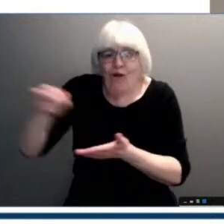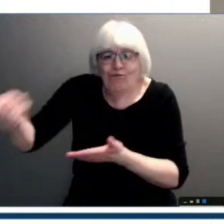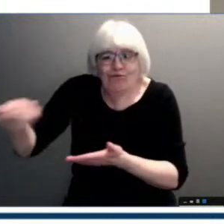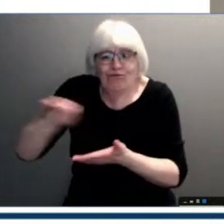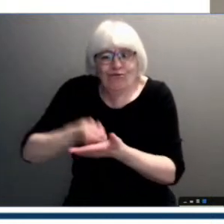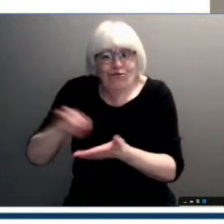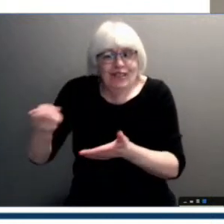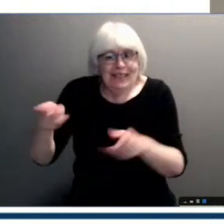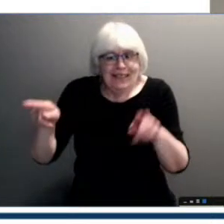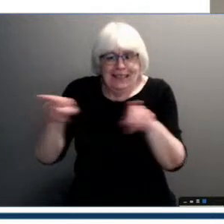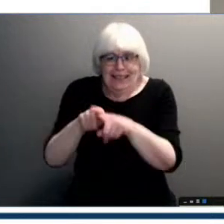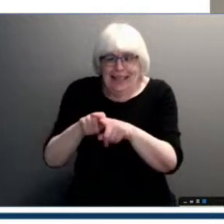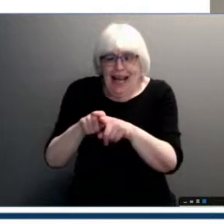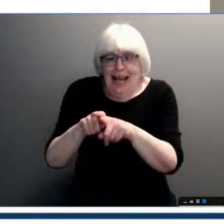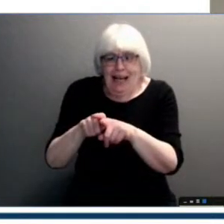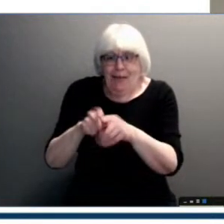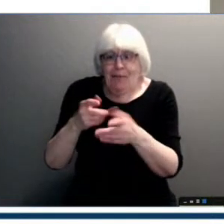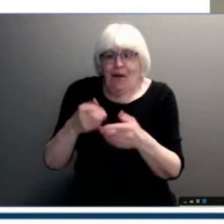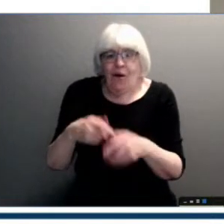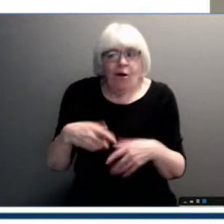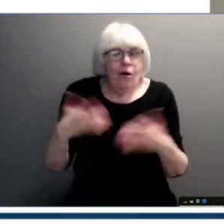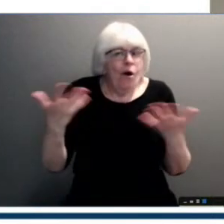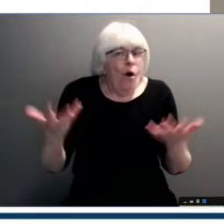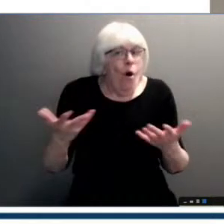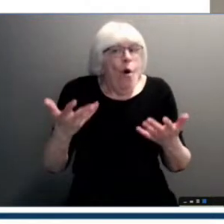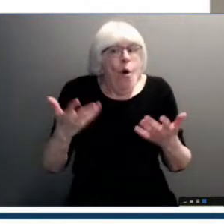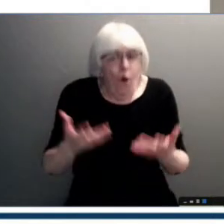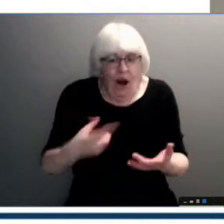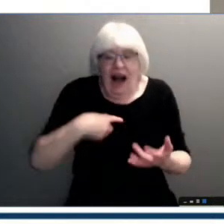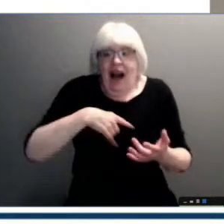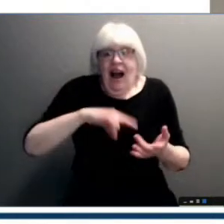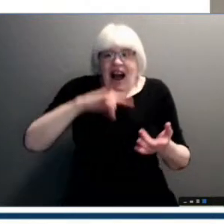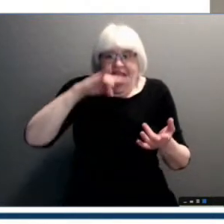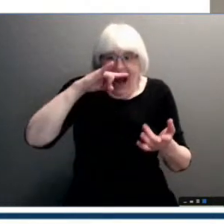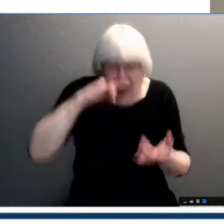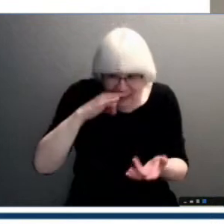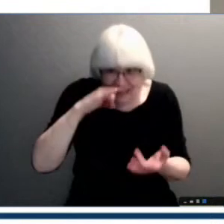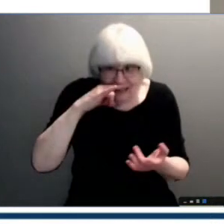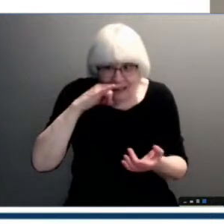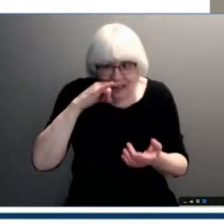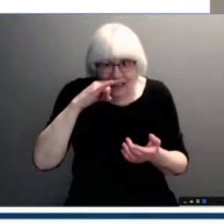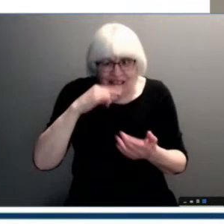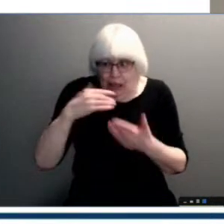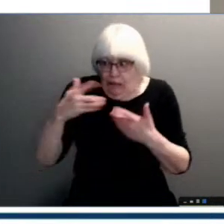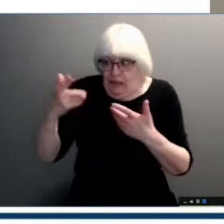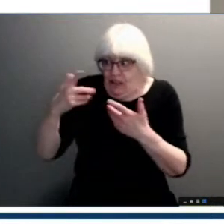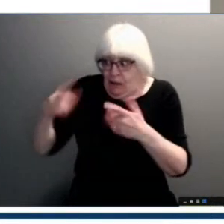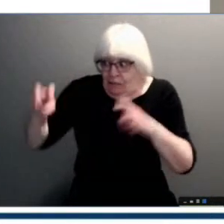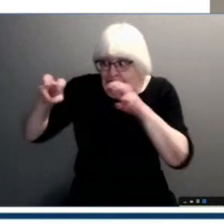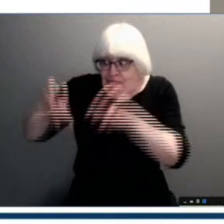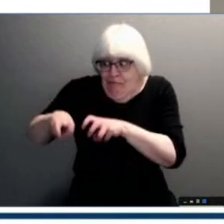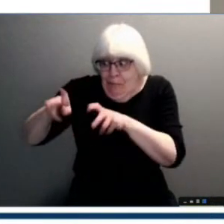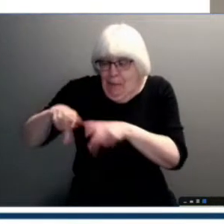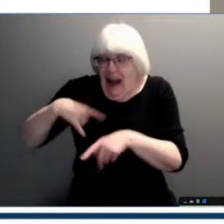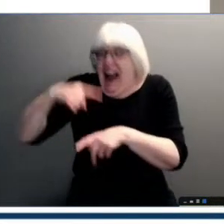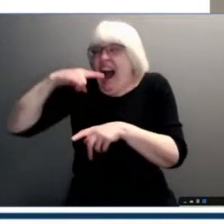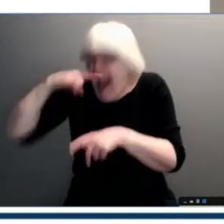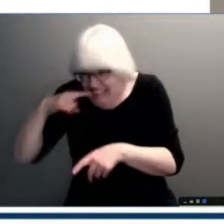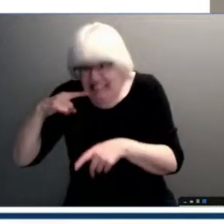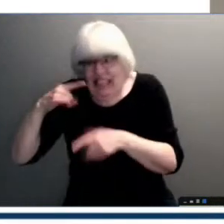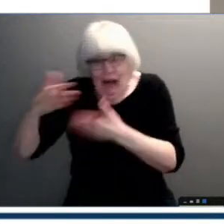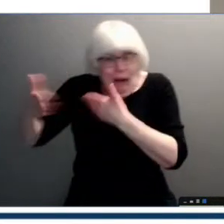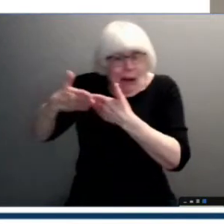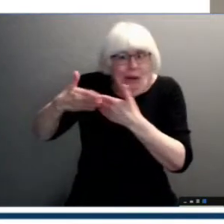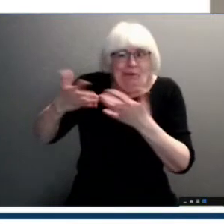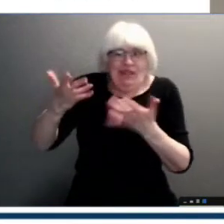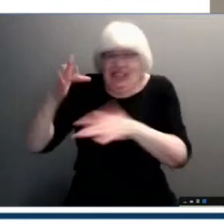the person was close enough to have touched, hugged, or kissed you. All of those, if you've had those exposures to somebody who's a case, mean that